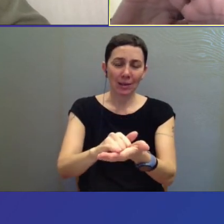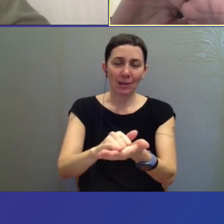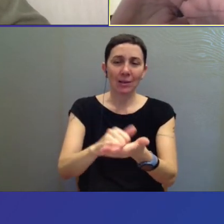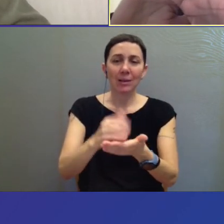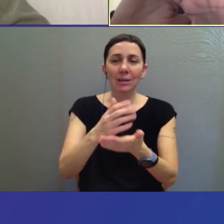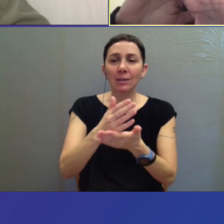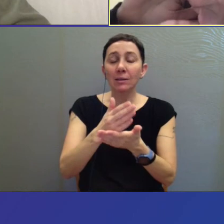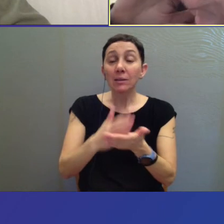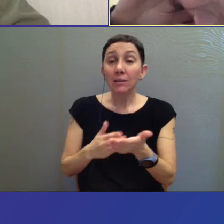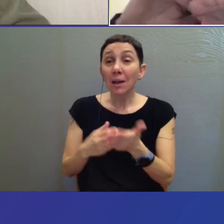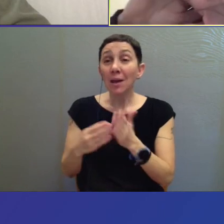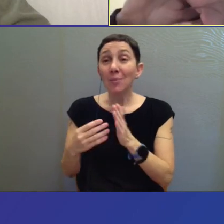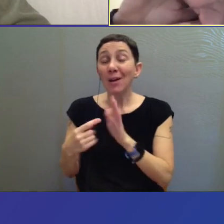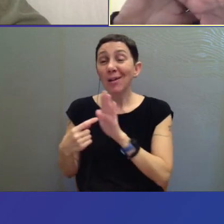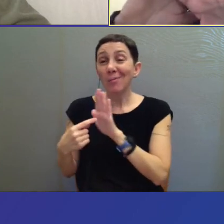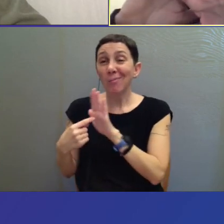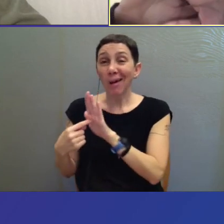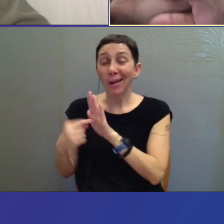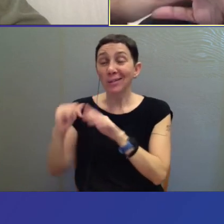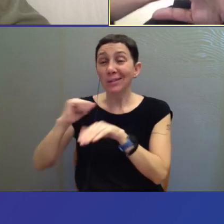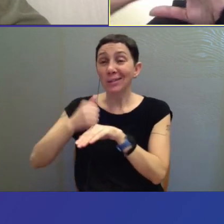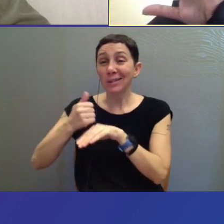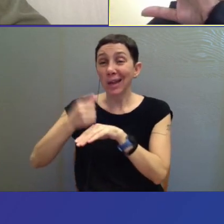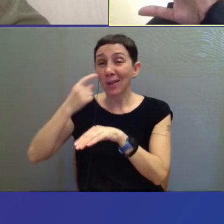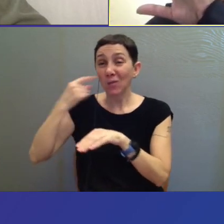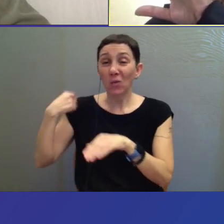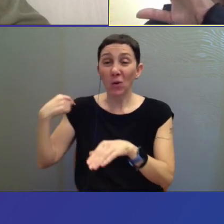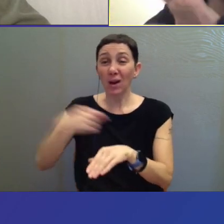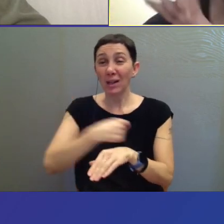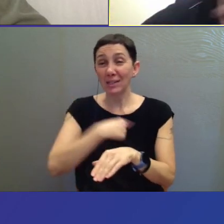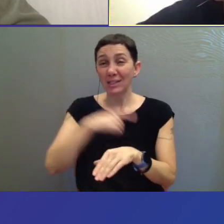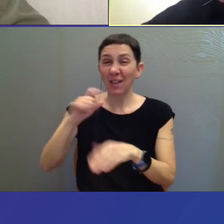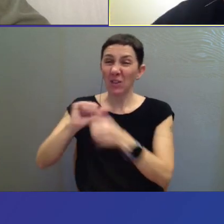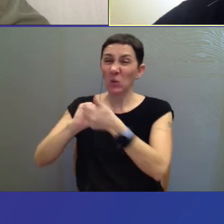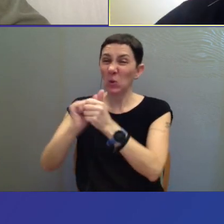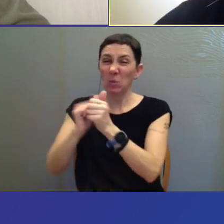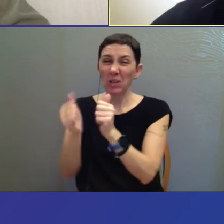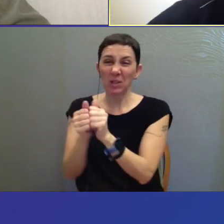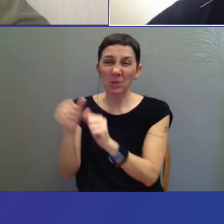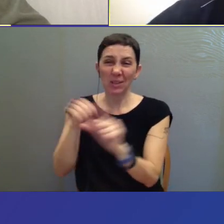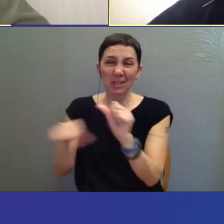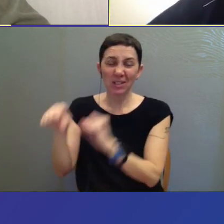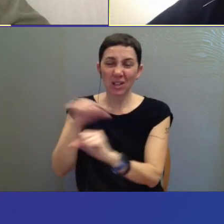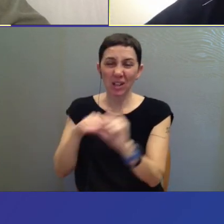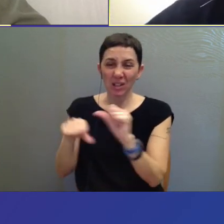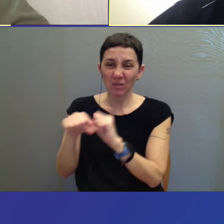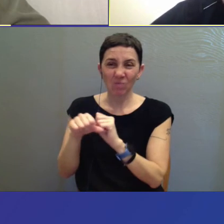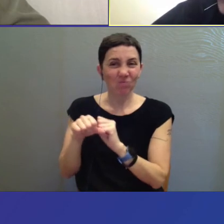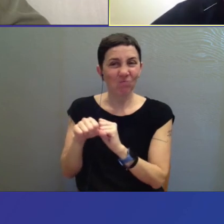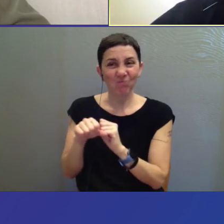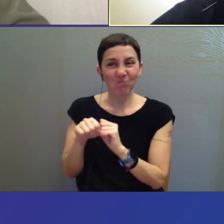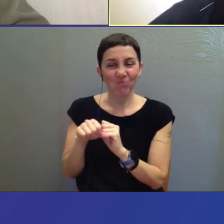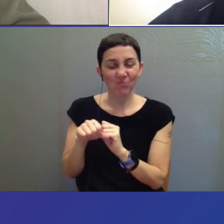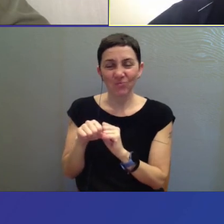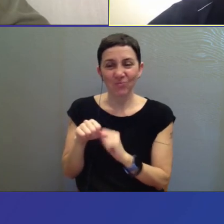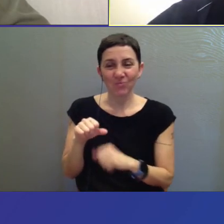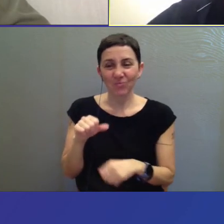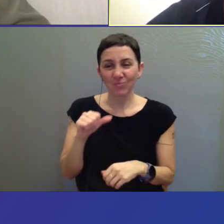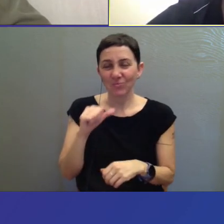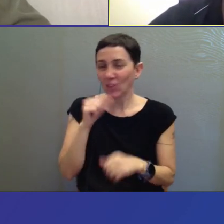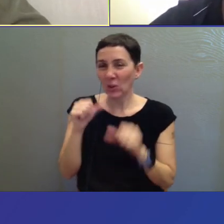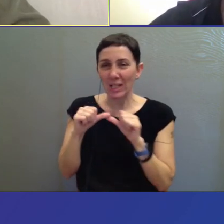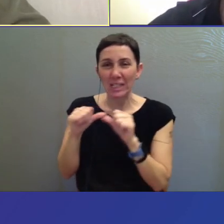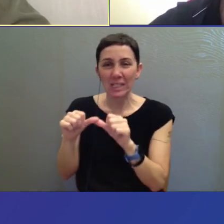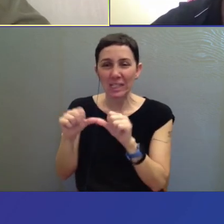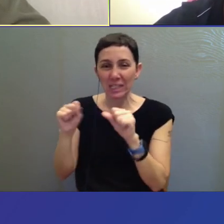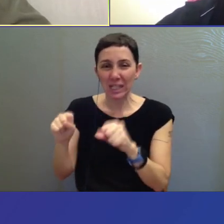models that were set up for us in terms of really having to compete with each other is really, they're not sustainable and they're